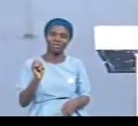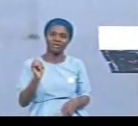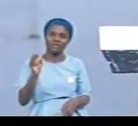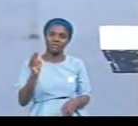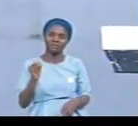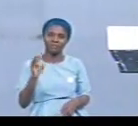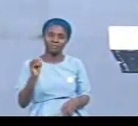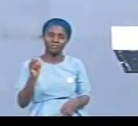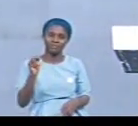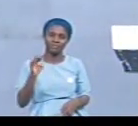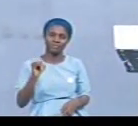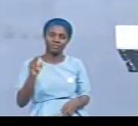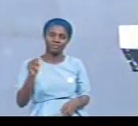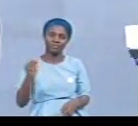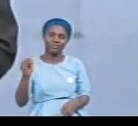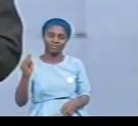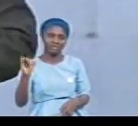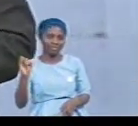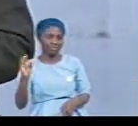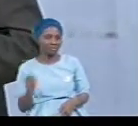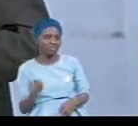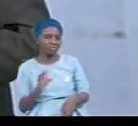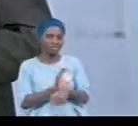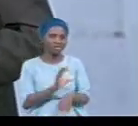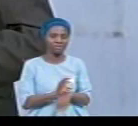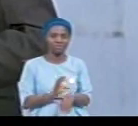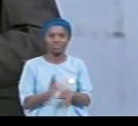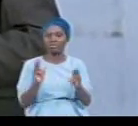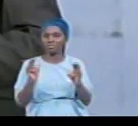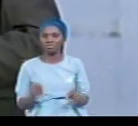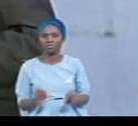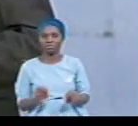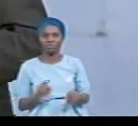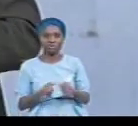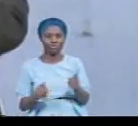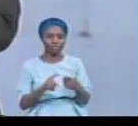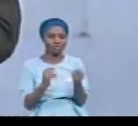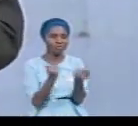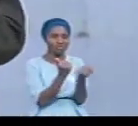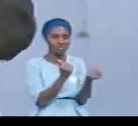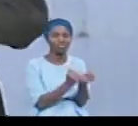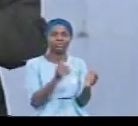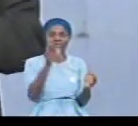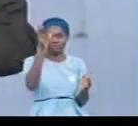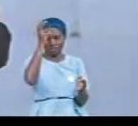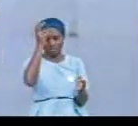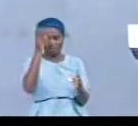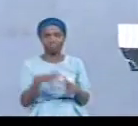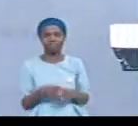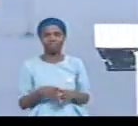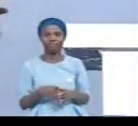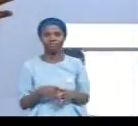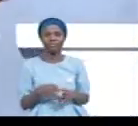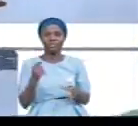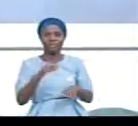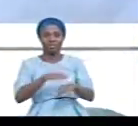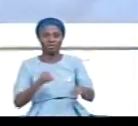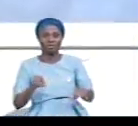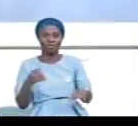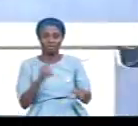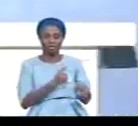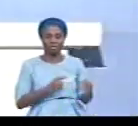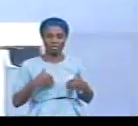it doesn't have the mind to fulfill the calling the Lord had given to the church.